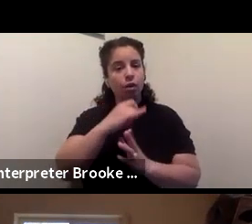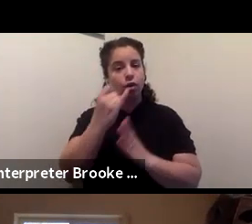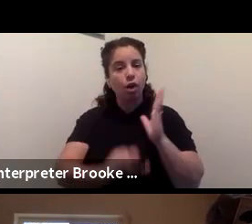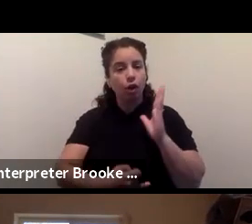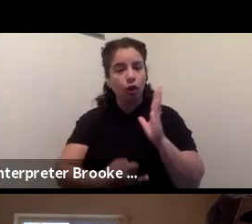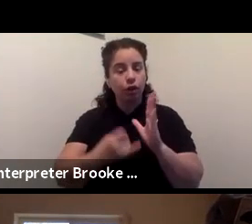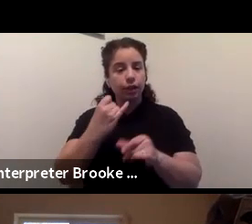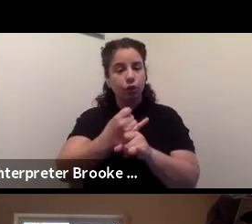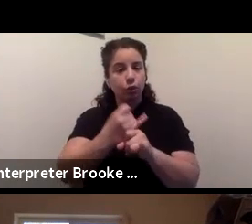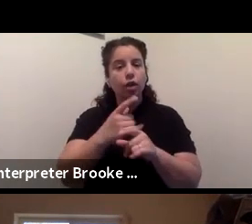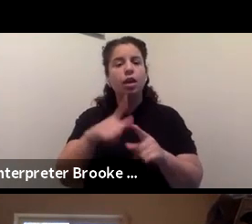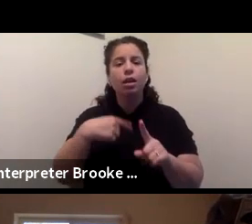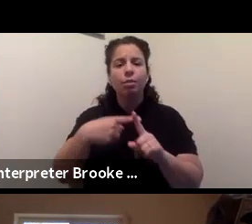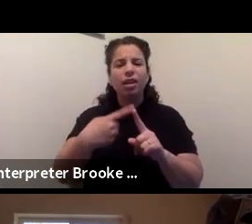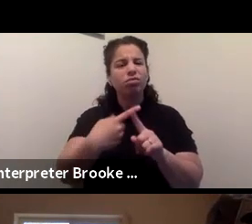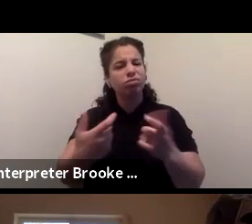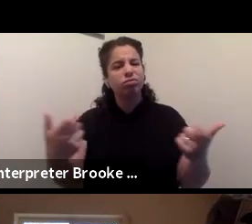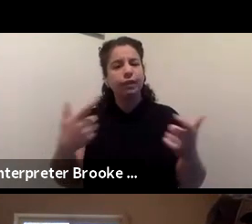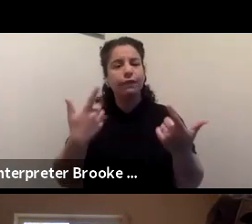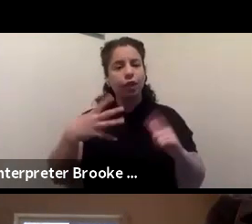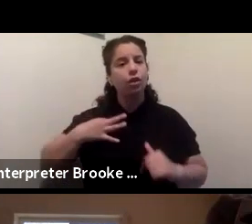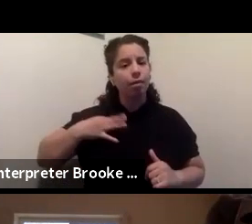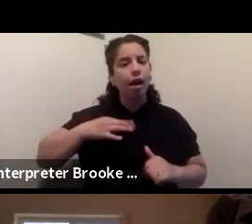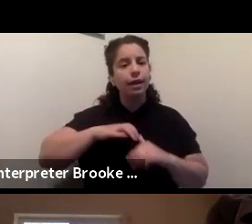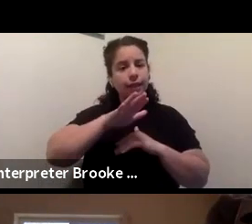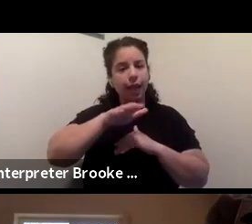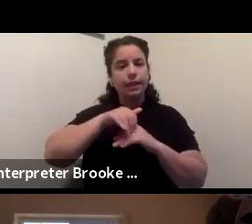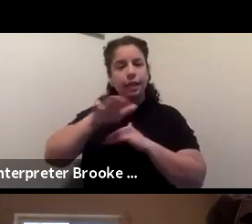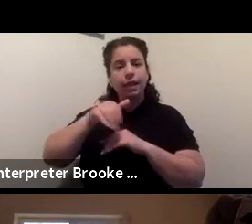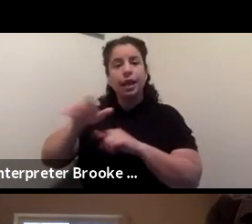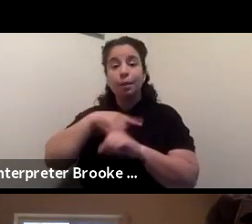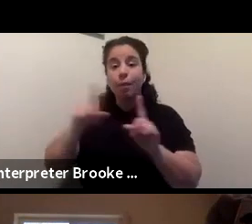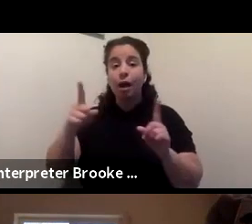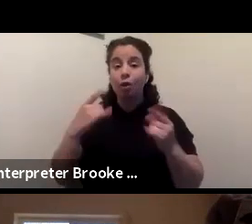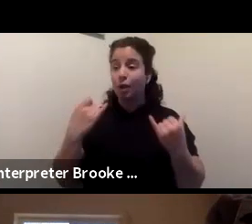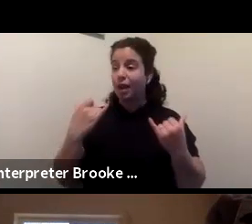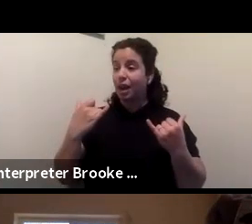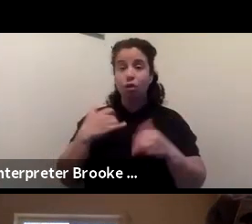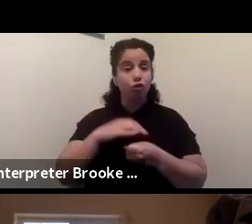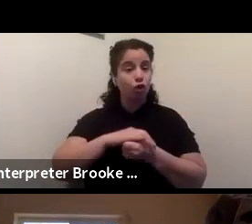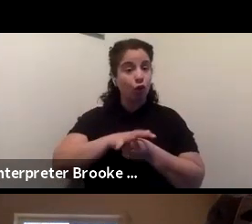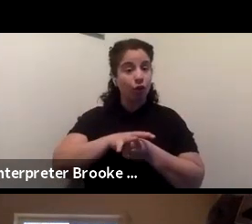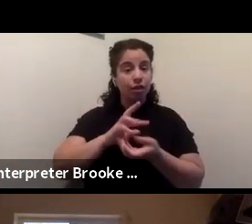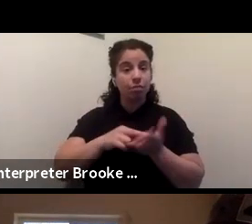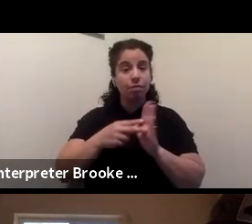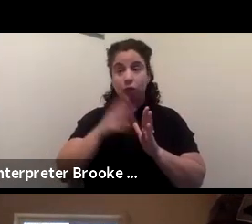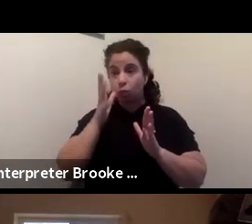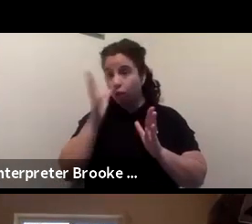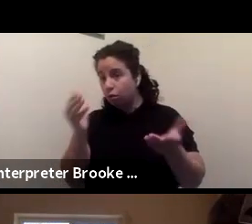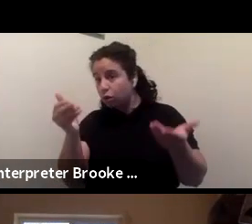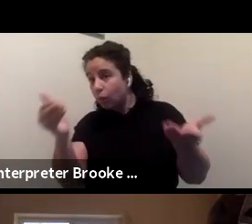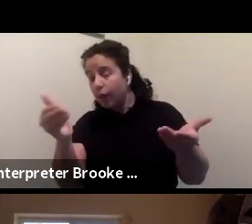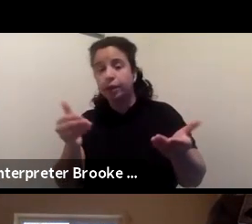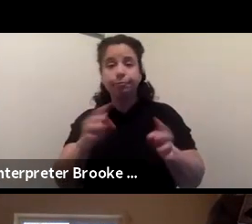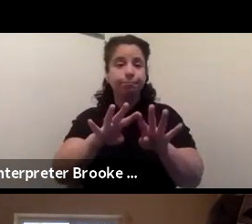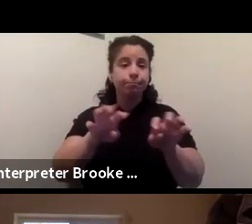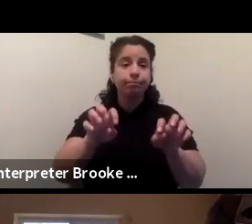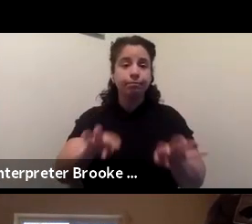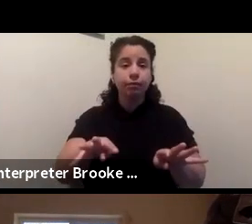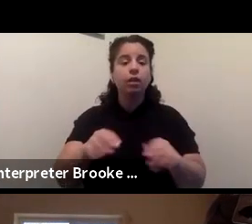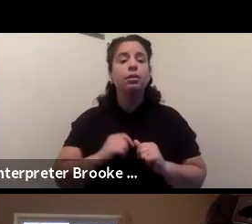And I have a couple of applications in, but again, with COVID, I'm not really sure what's going to continue. I also just do one-on-one coaching for